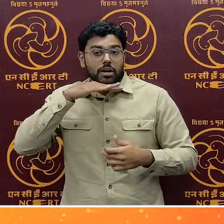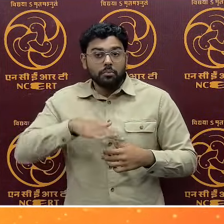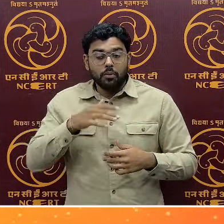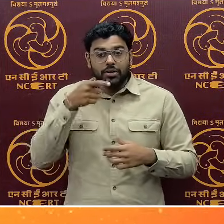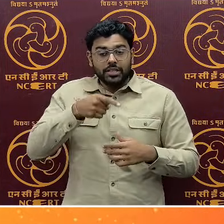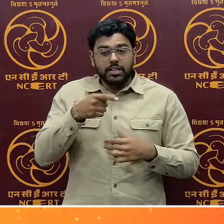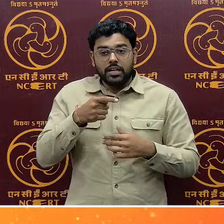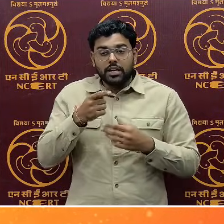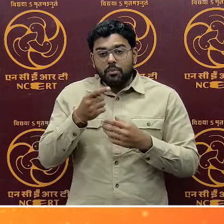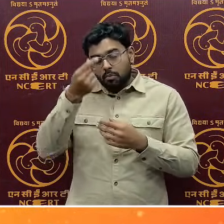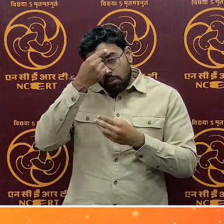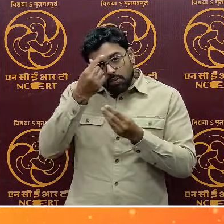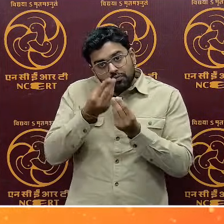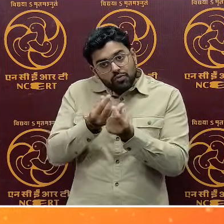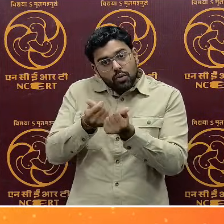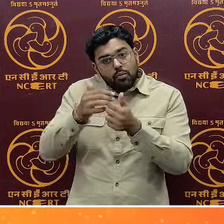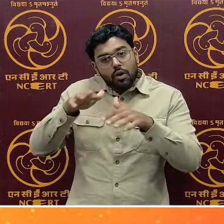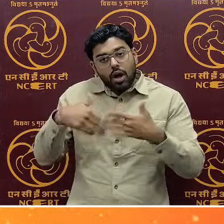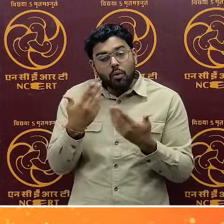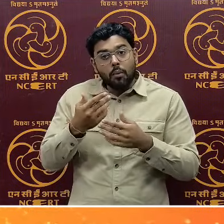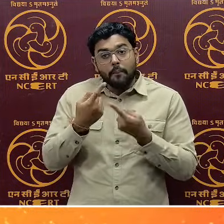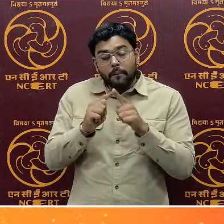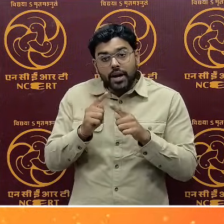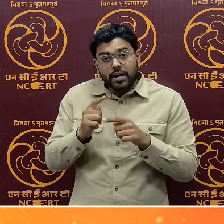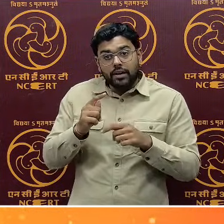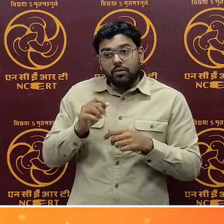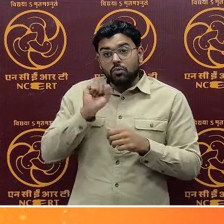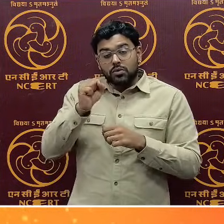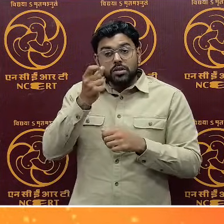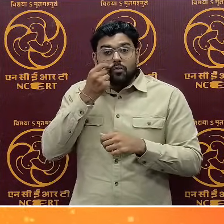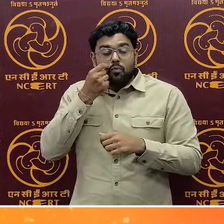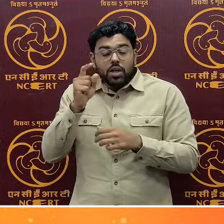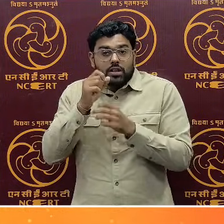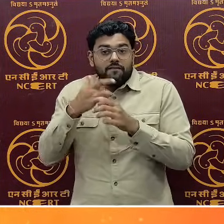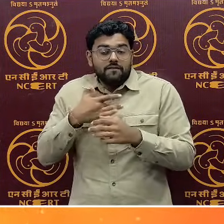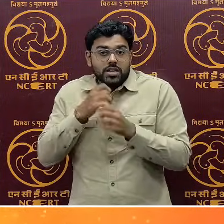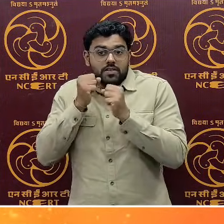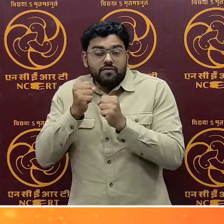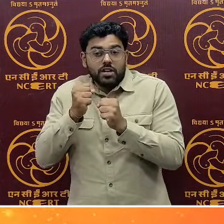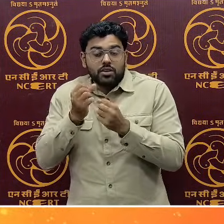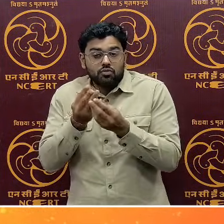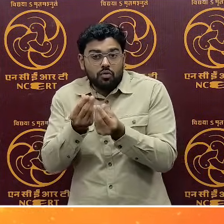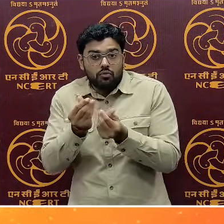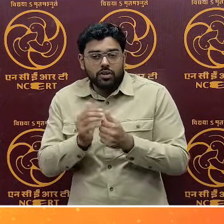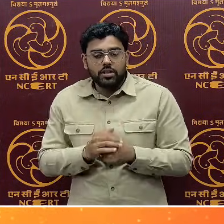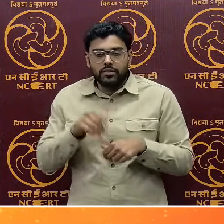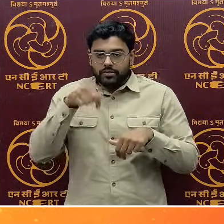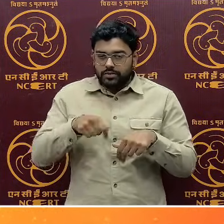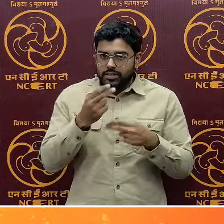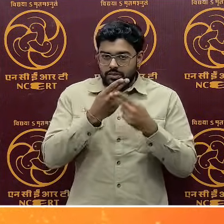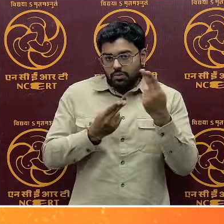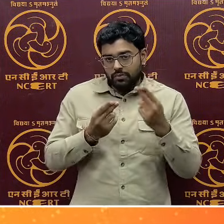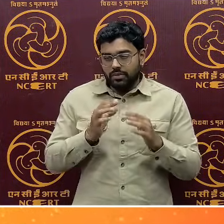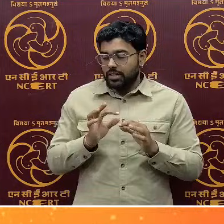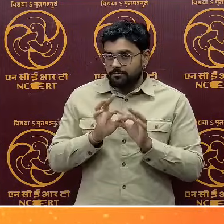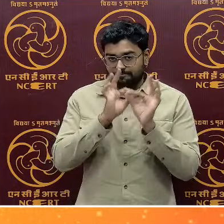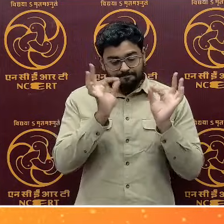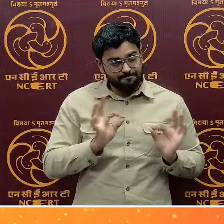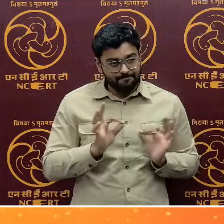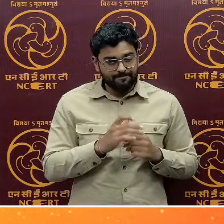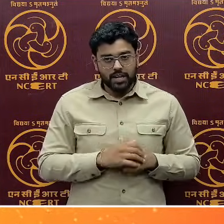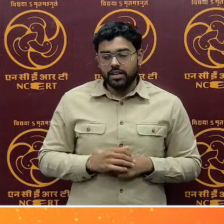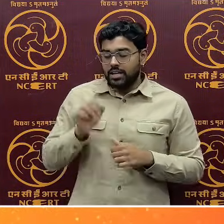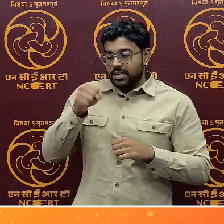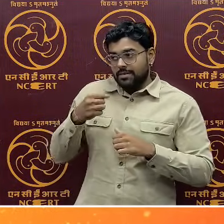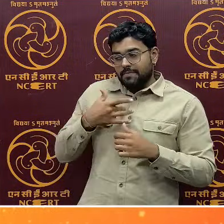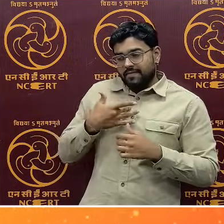case that has been troubling his father. Oh. So, here we go with the story. Are you Yeah, ready? I'm ready and I'm also